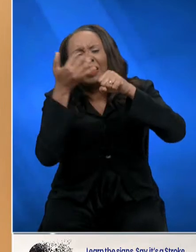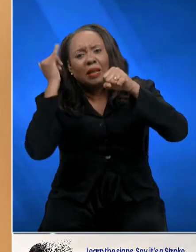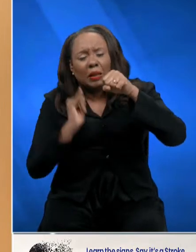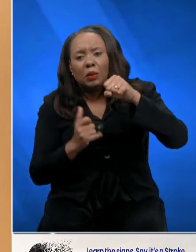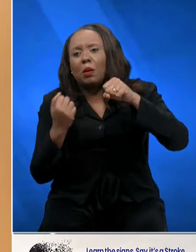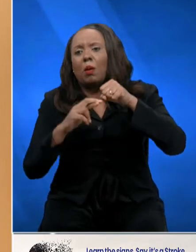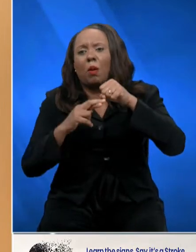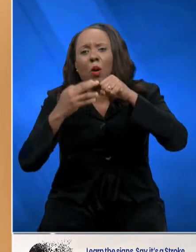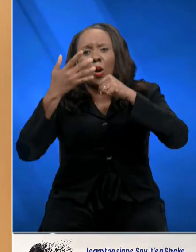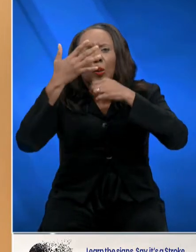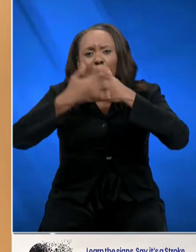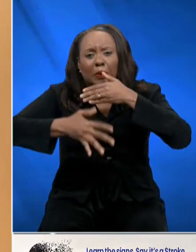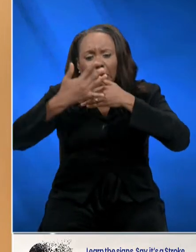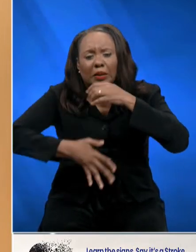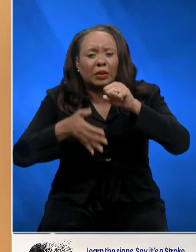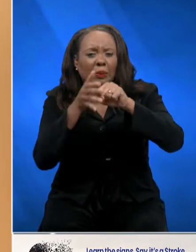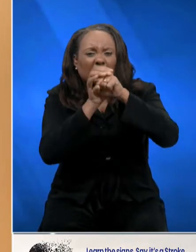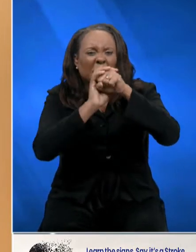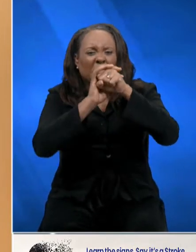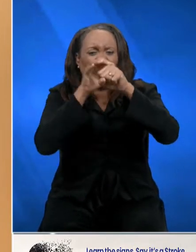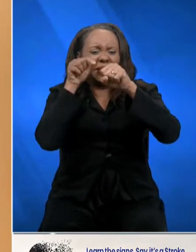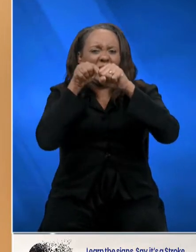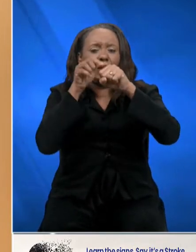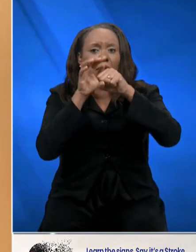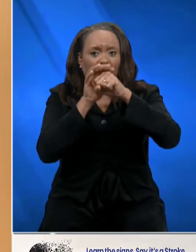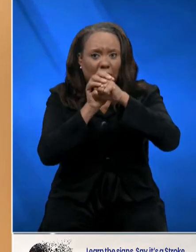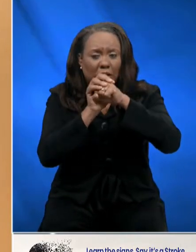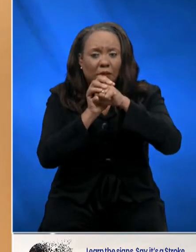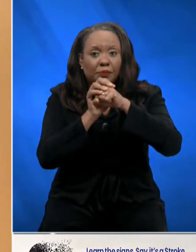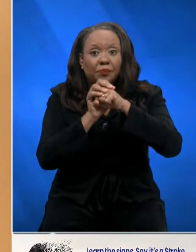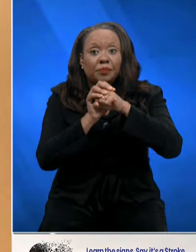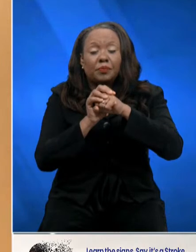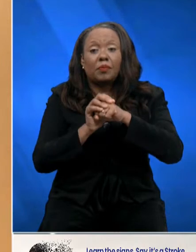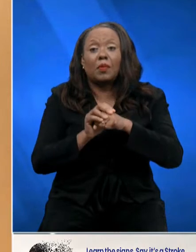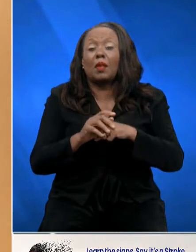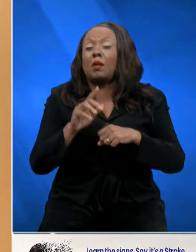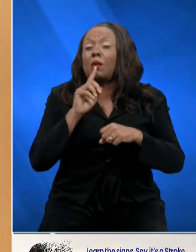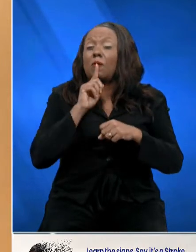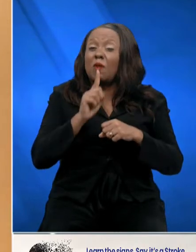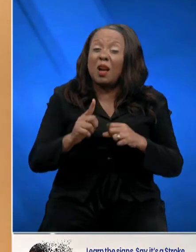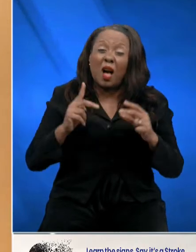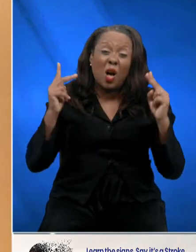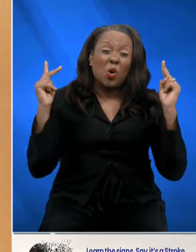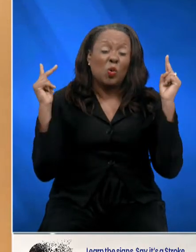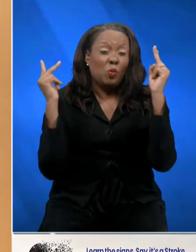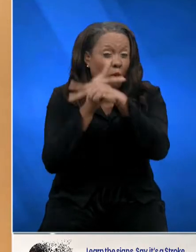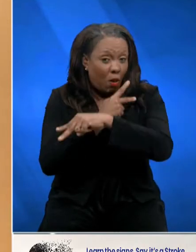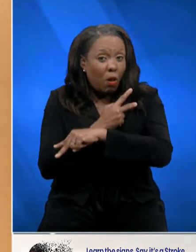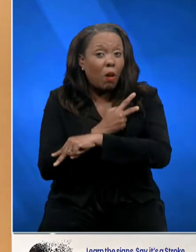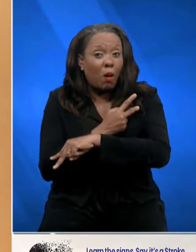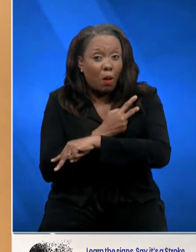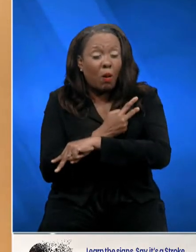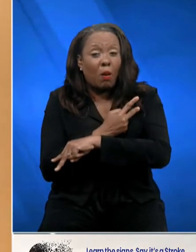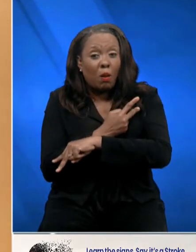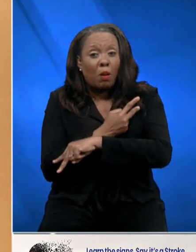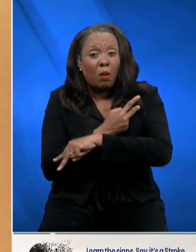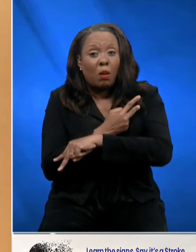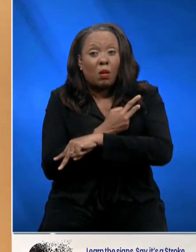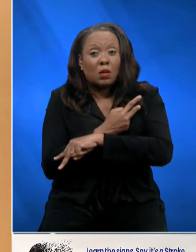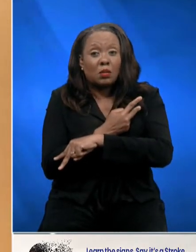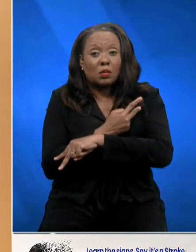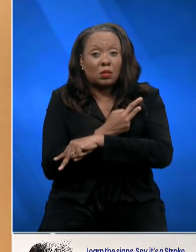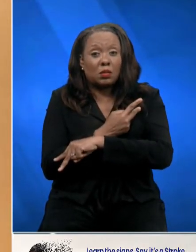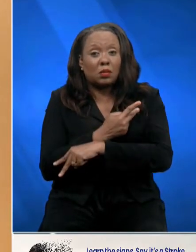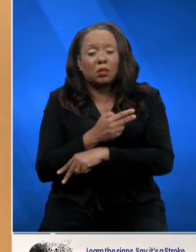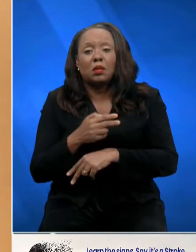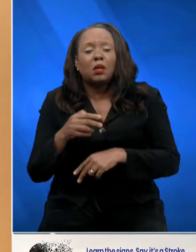at the back of the eye. And then towards the more advanced stage of the disease, where you have these abnormal blood vessels